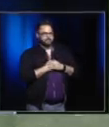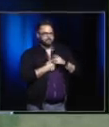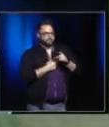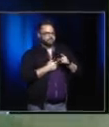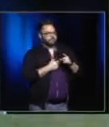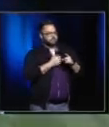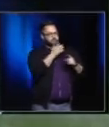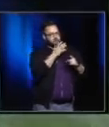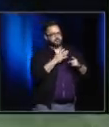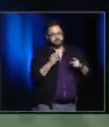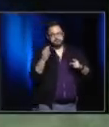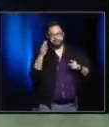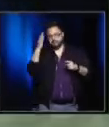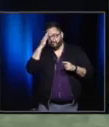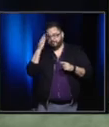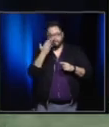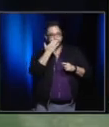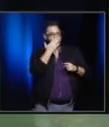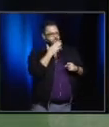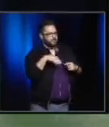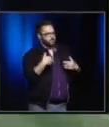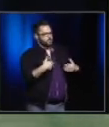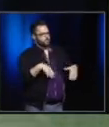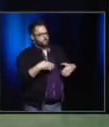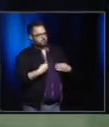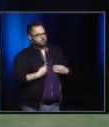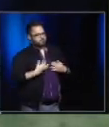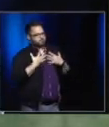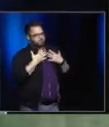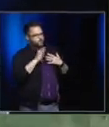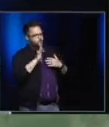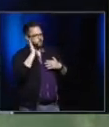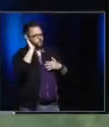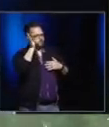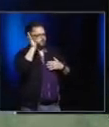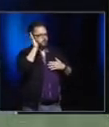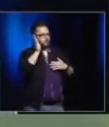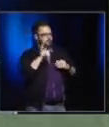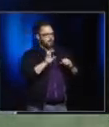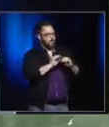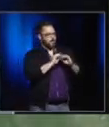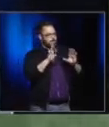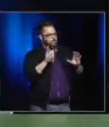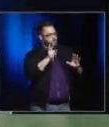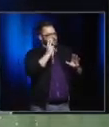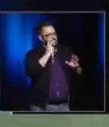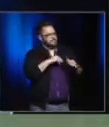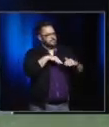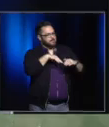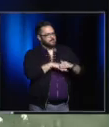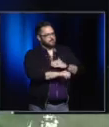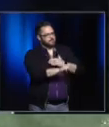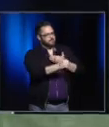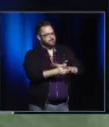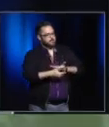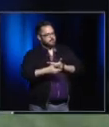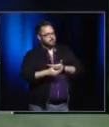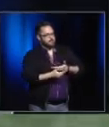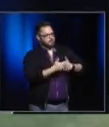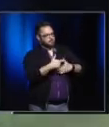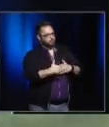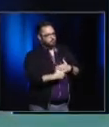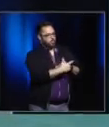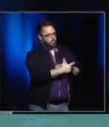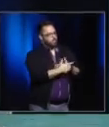Hi, thank you for a wonderful moving talk. Obviously, you're seeing calves coming into the population. Do you think that